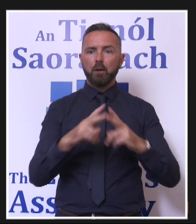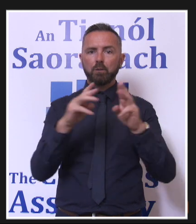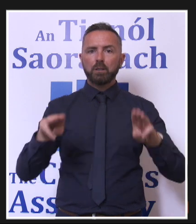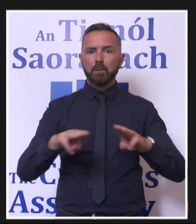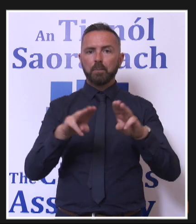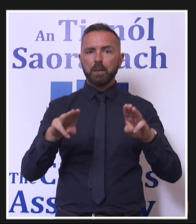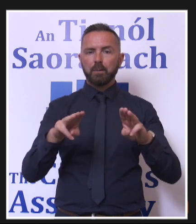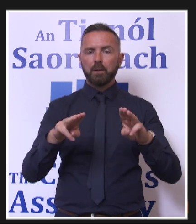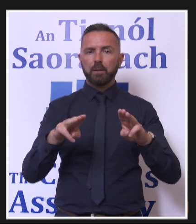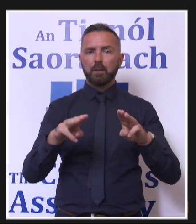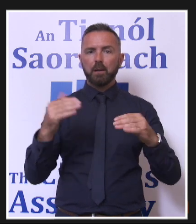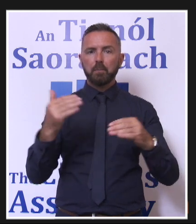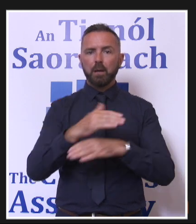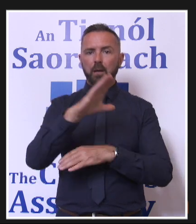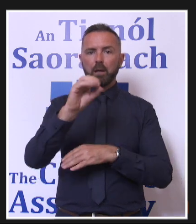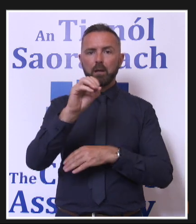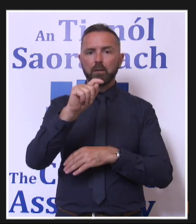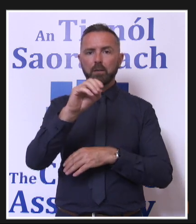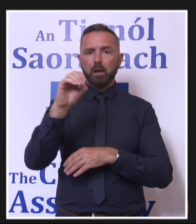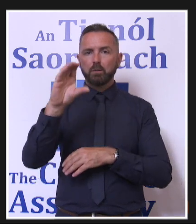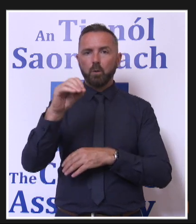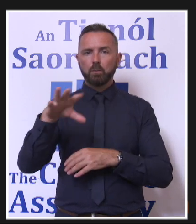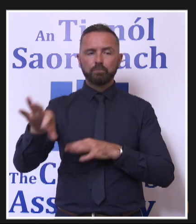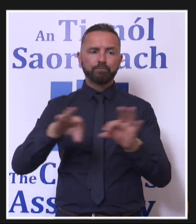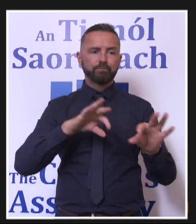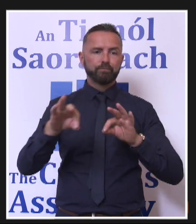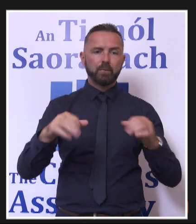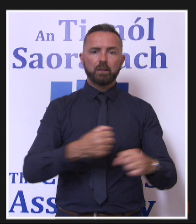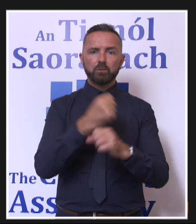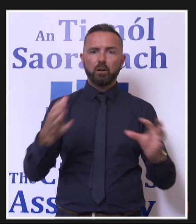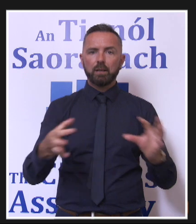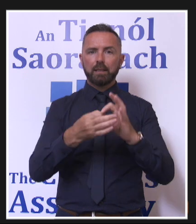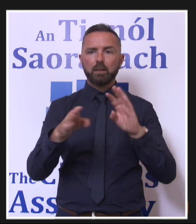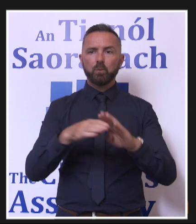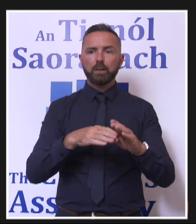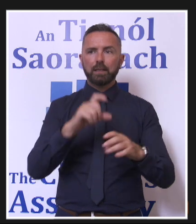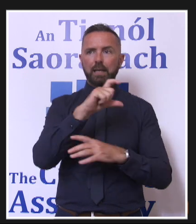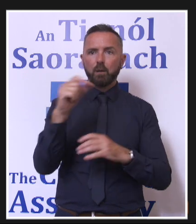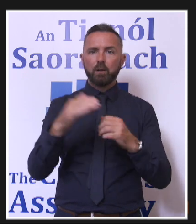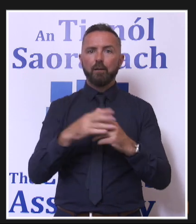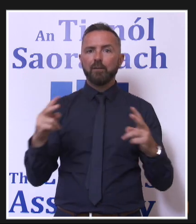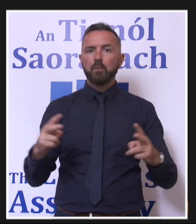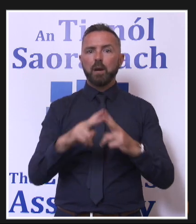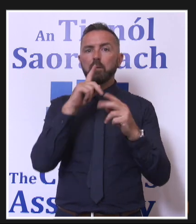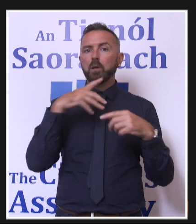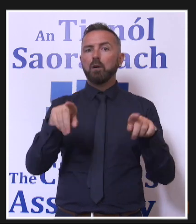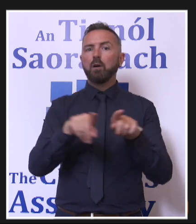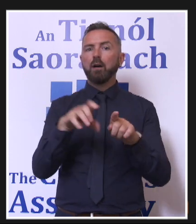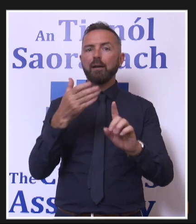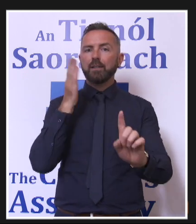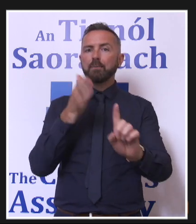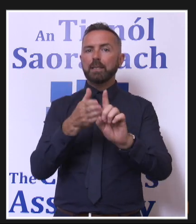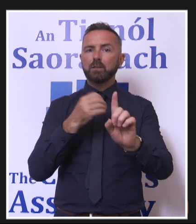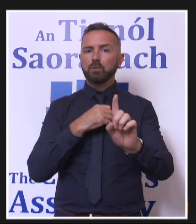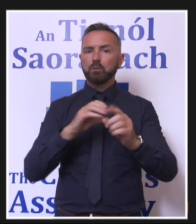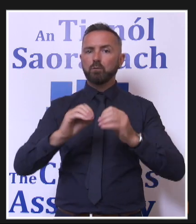drawn by lot, and with a very strong link with the Council of Paris. So then we had this mission of creating